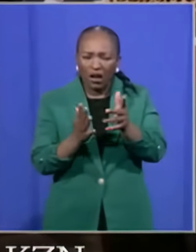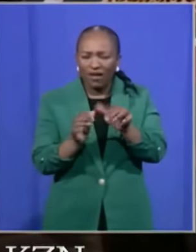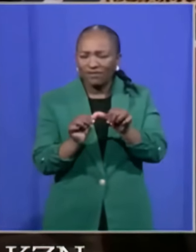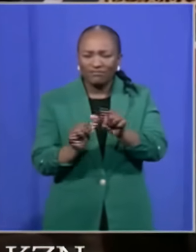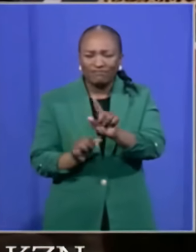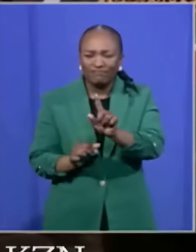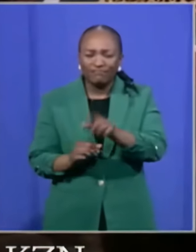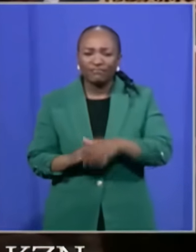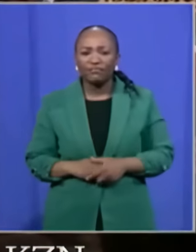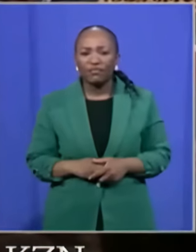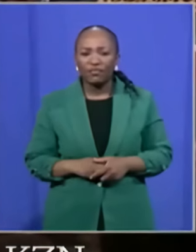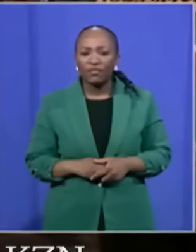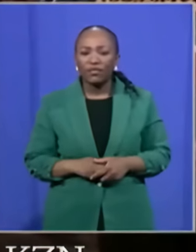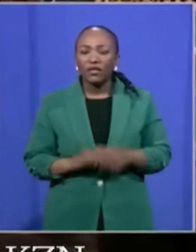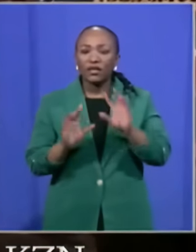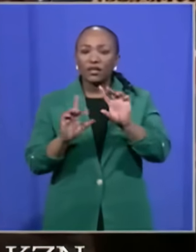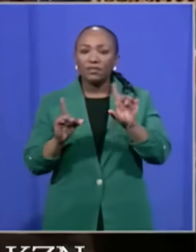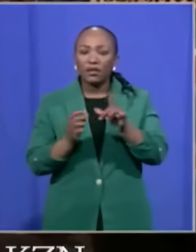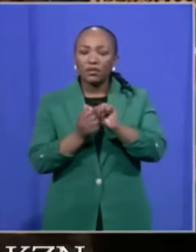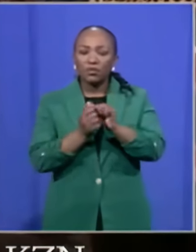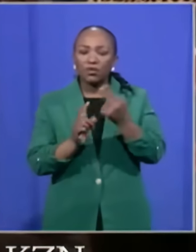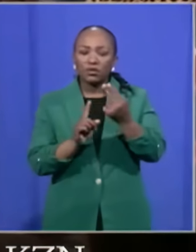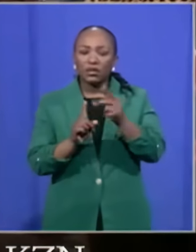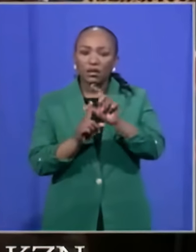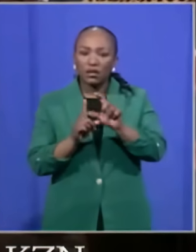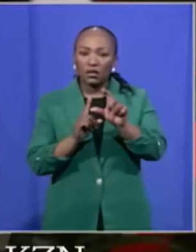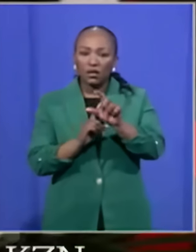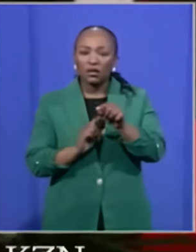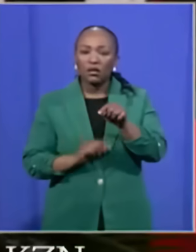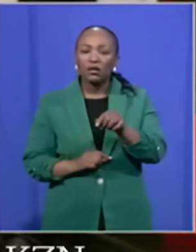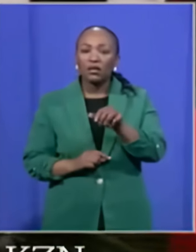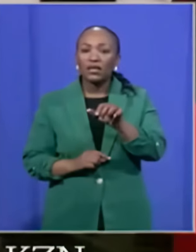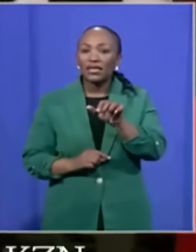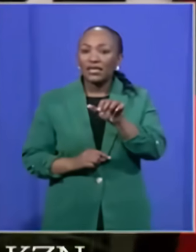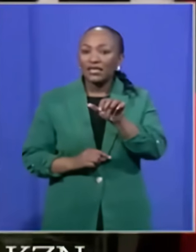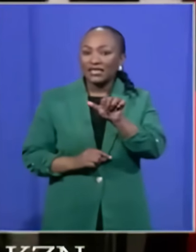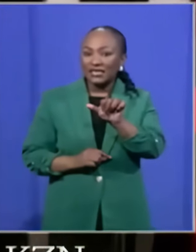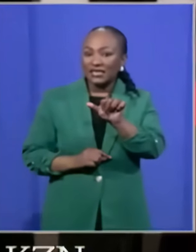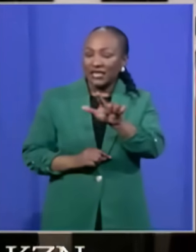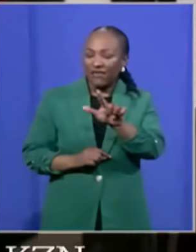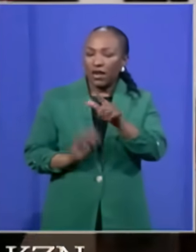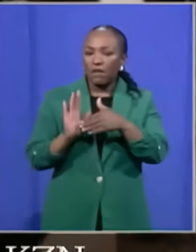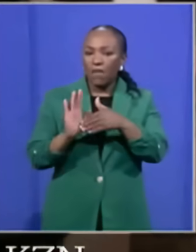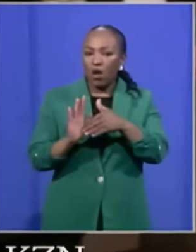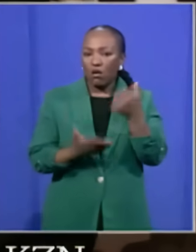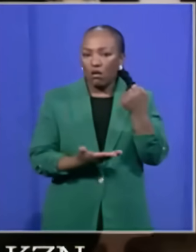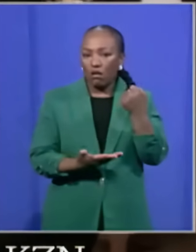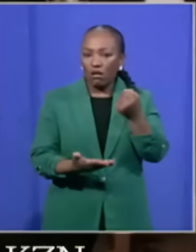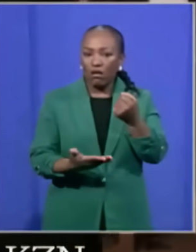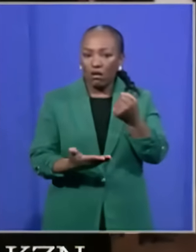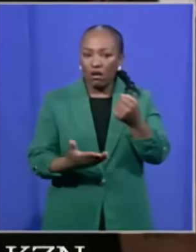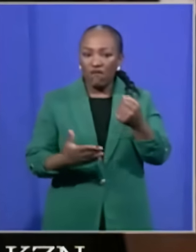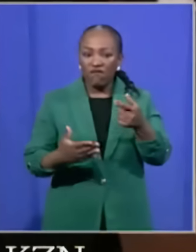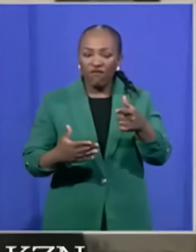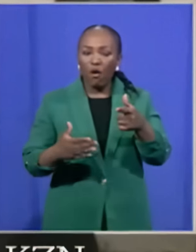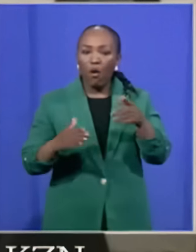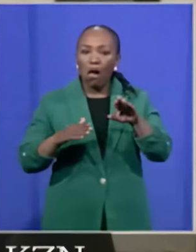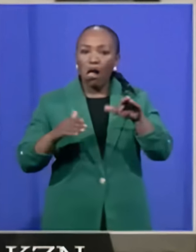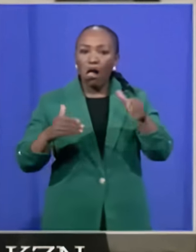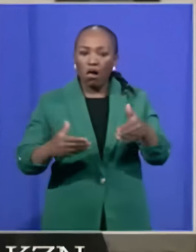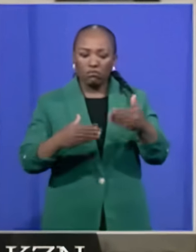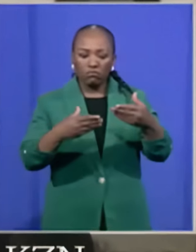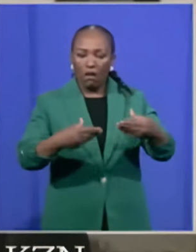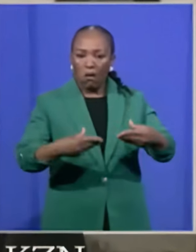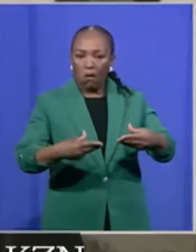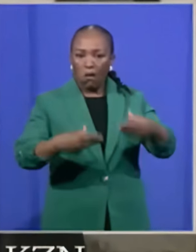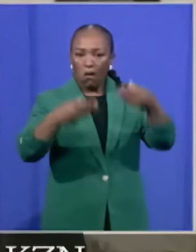la Bonono le Botjhaba le tshepisitse ho nehelana ka dimilione tse 7 ho ntjhafatsa sebaka se haufi le lebitla lena. We have planned that this is going